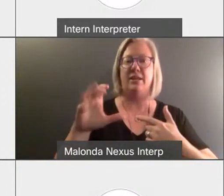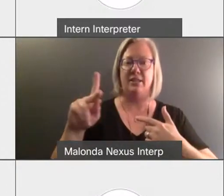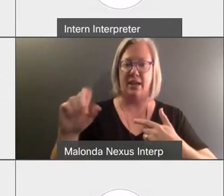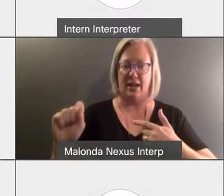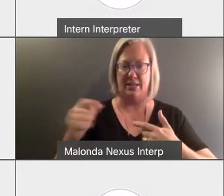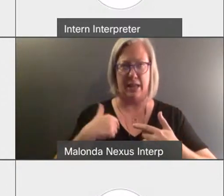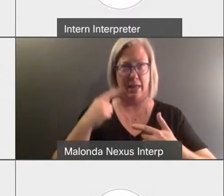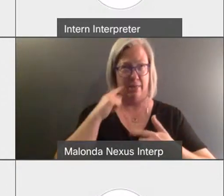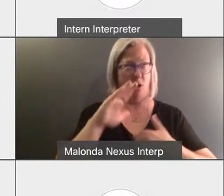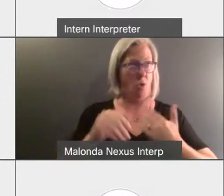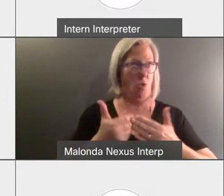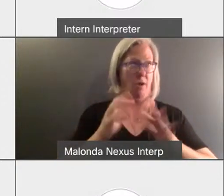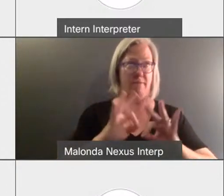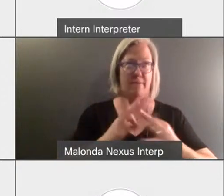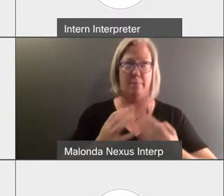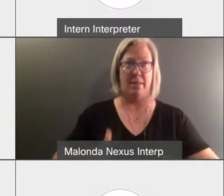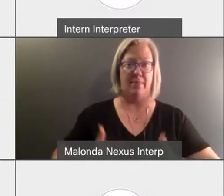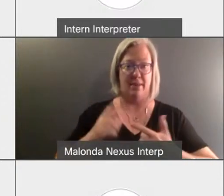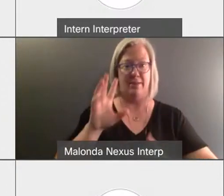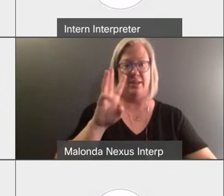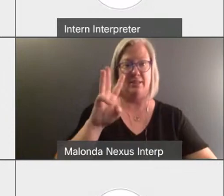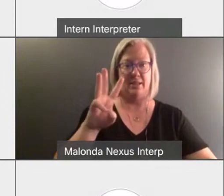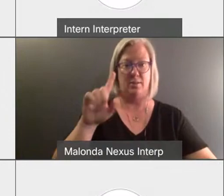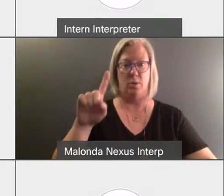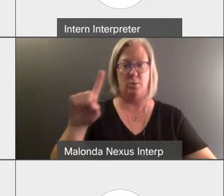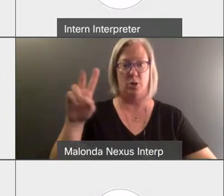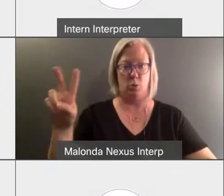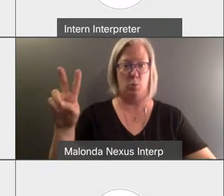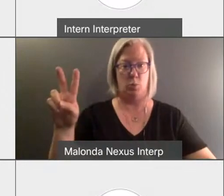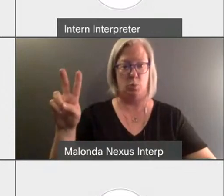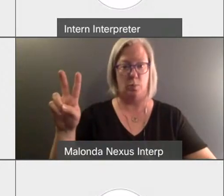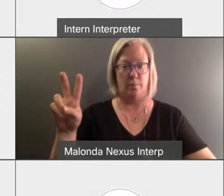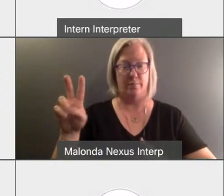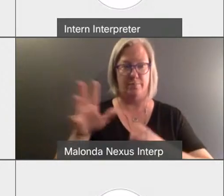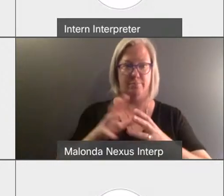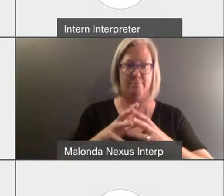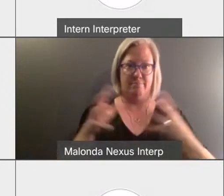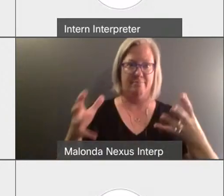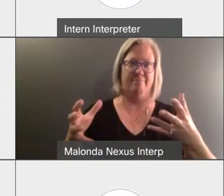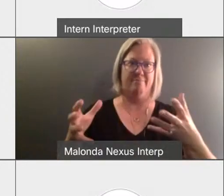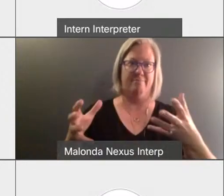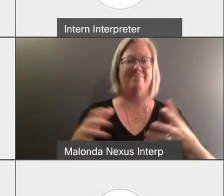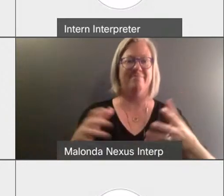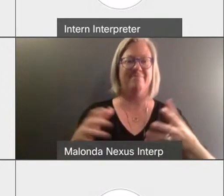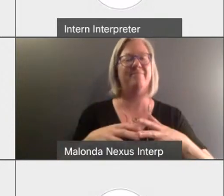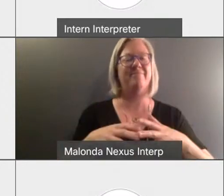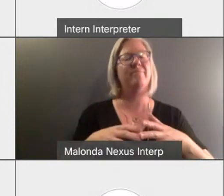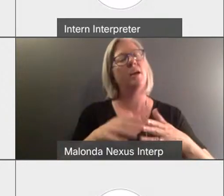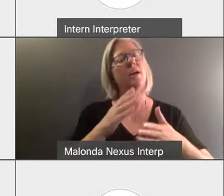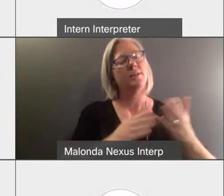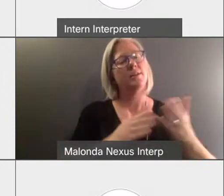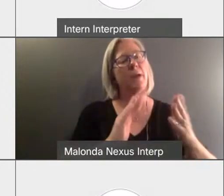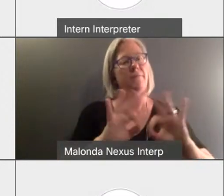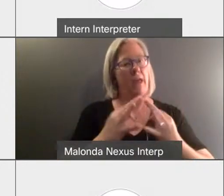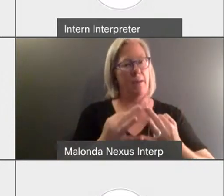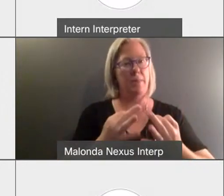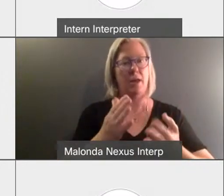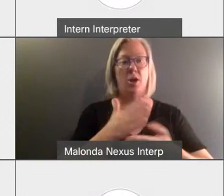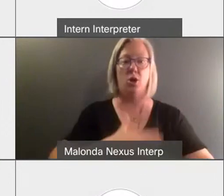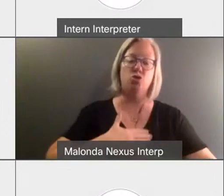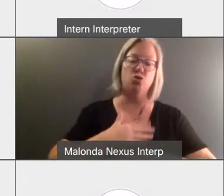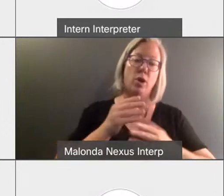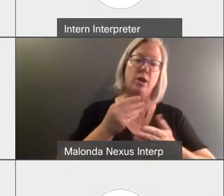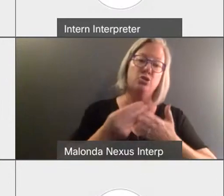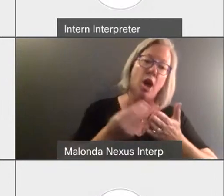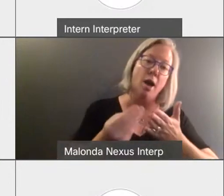literally, I think my whole family lives in 66112. Just pretty much is it. Similarly, my family has enjoyed shopping at Village Point or